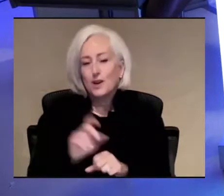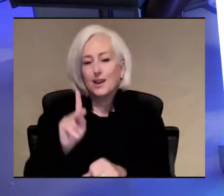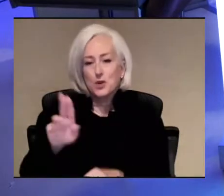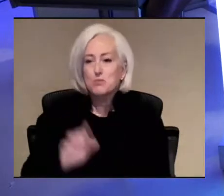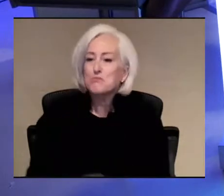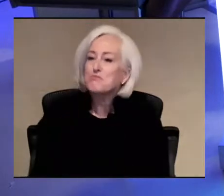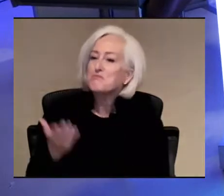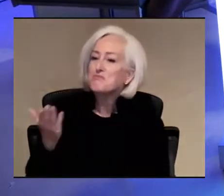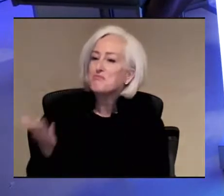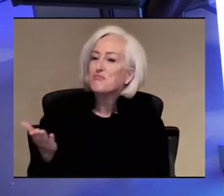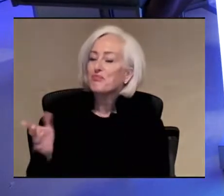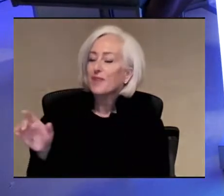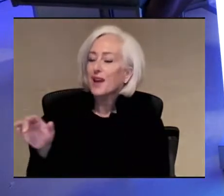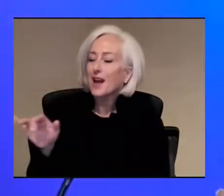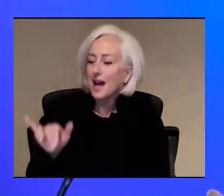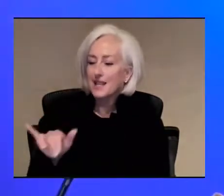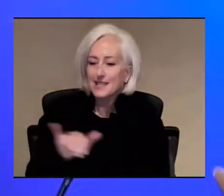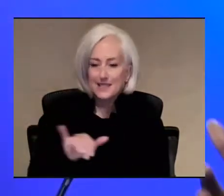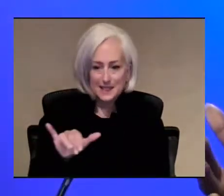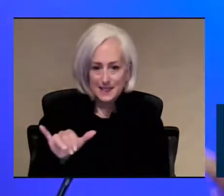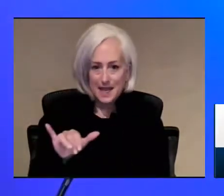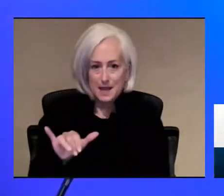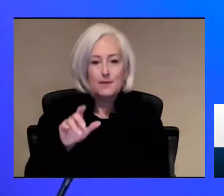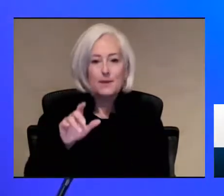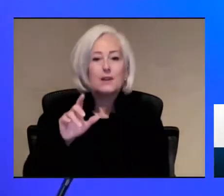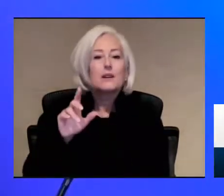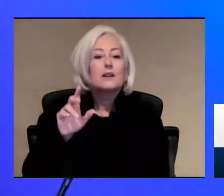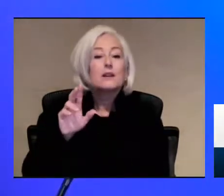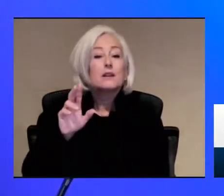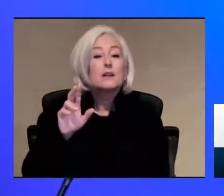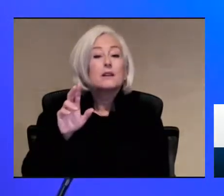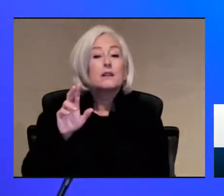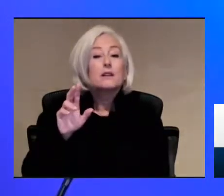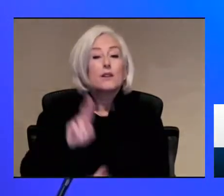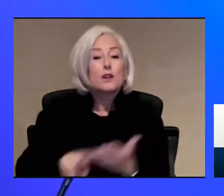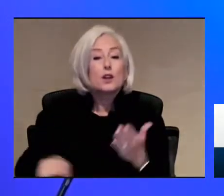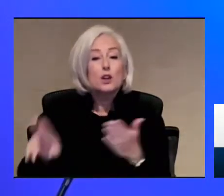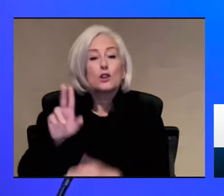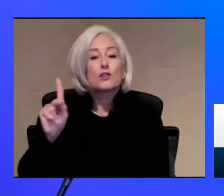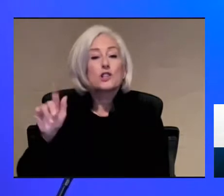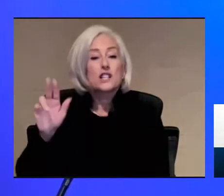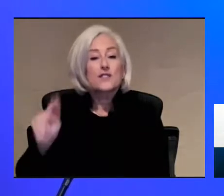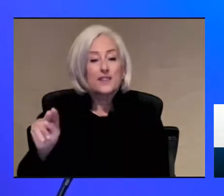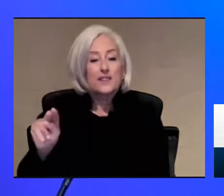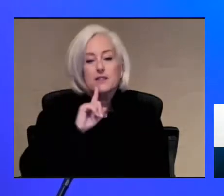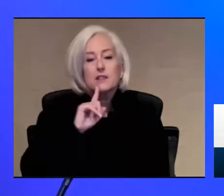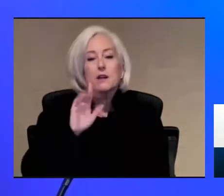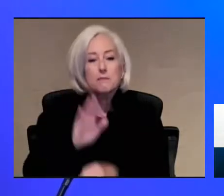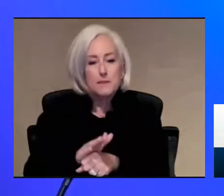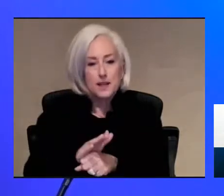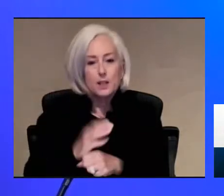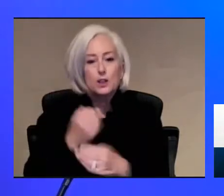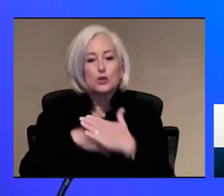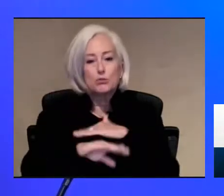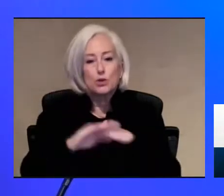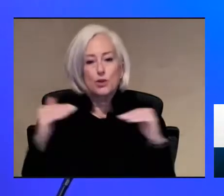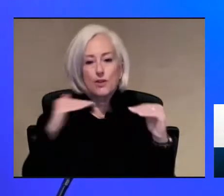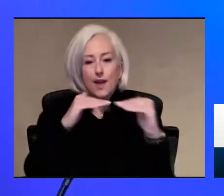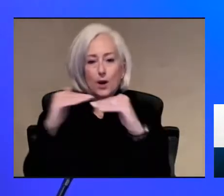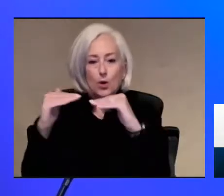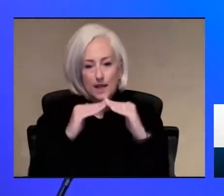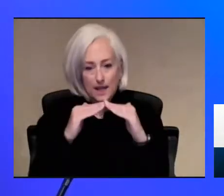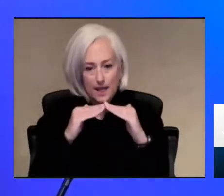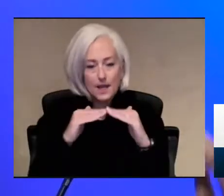say the same. I would say that the University of Kansas is committed to birth equity, and that's a great thing. We're all working together to do